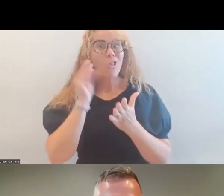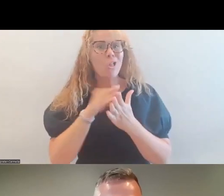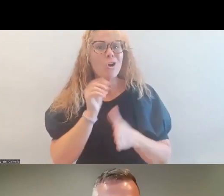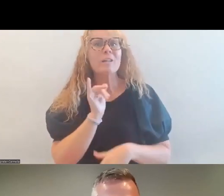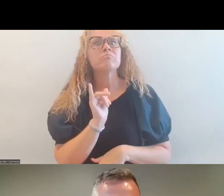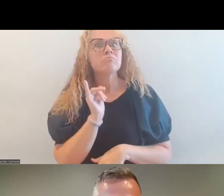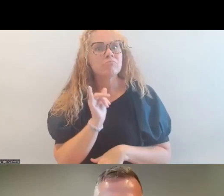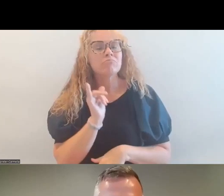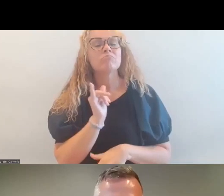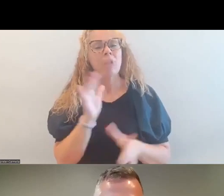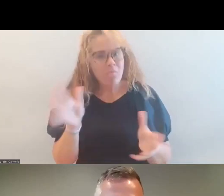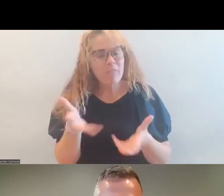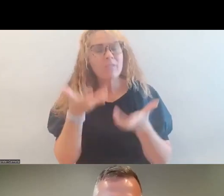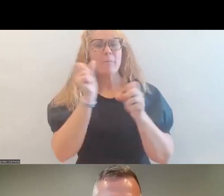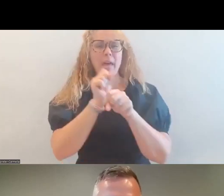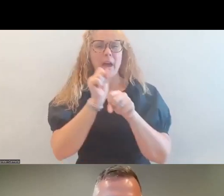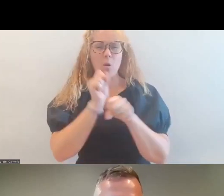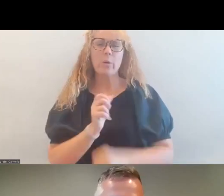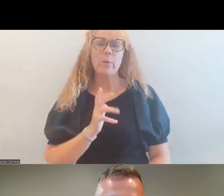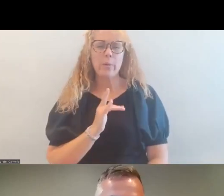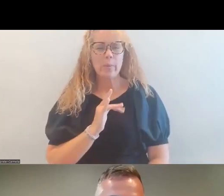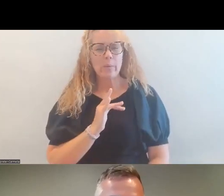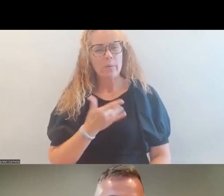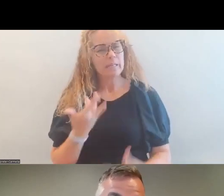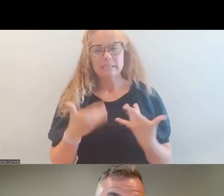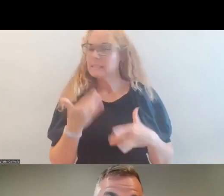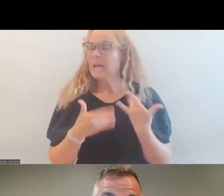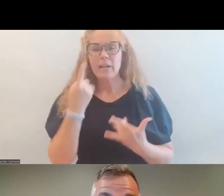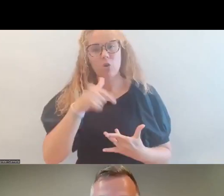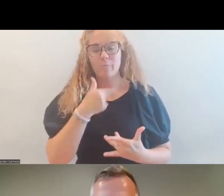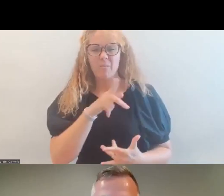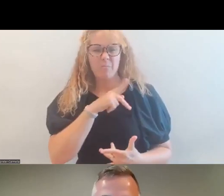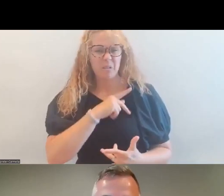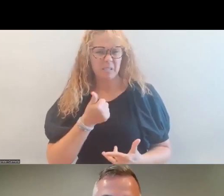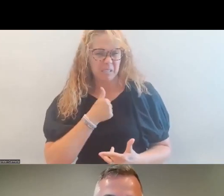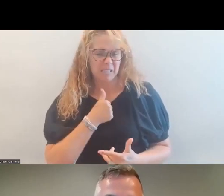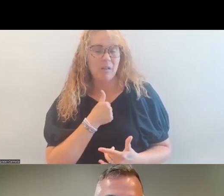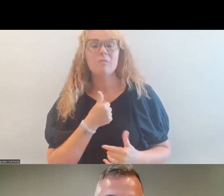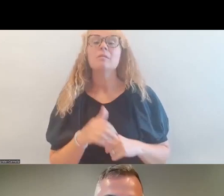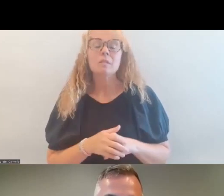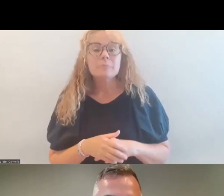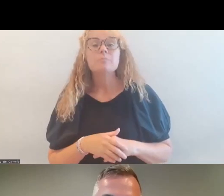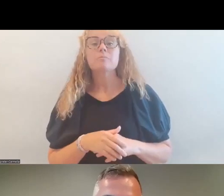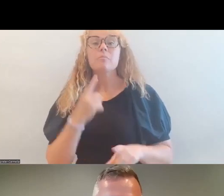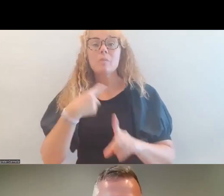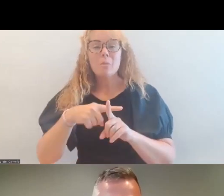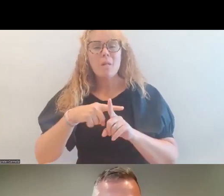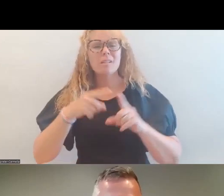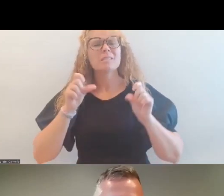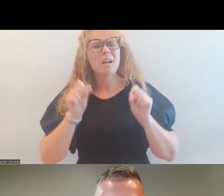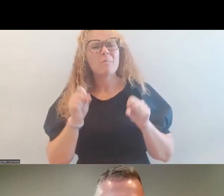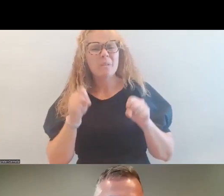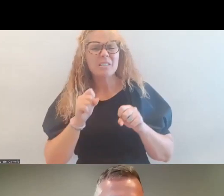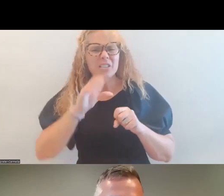lifting up some of that work was really exciting for me personally And then also the ability to kind of weave in